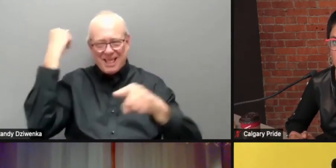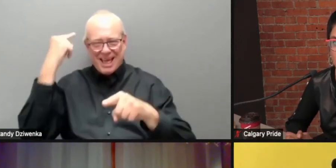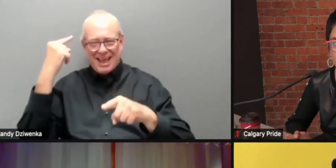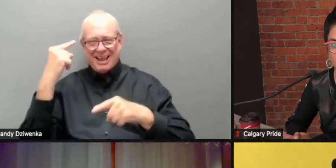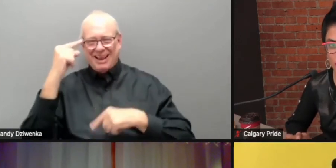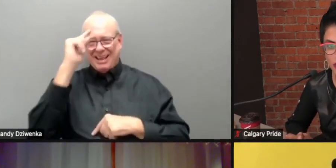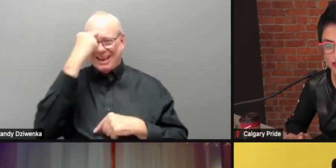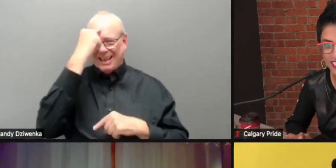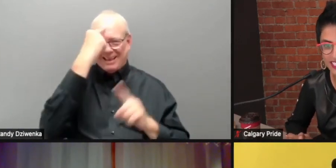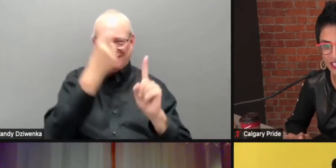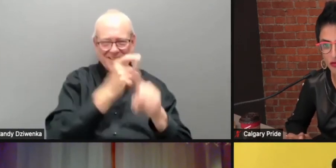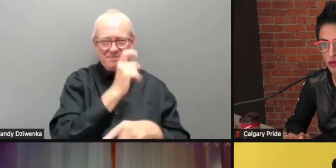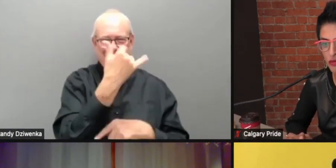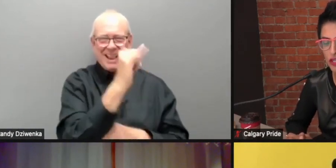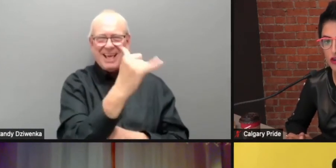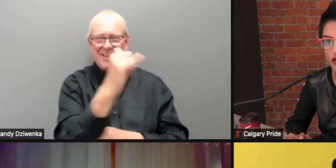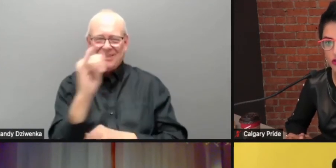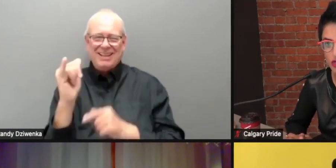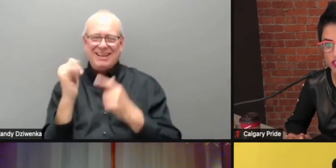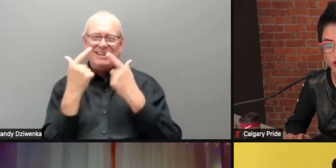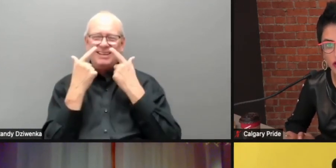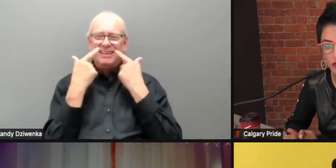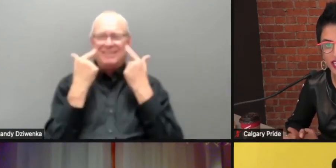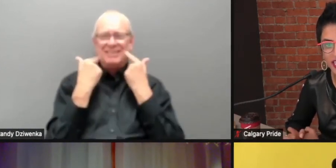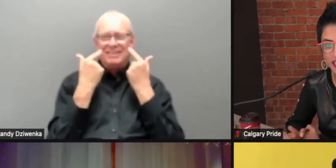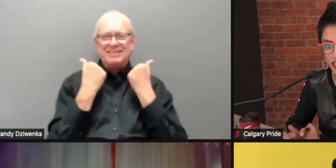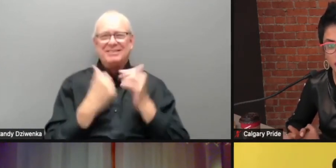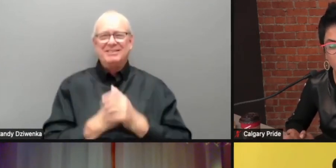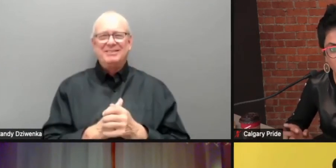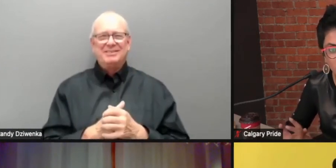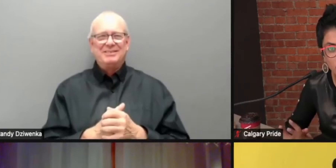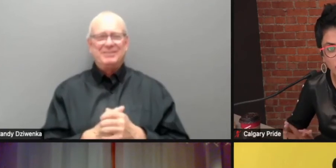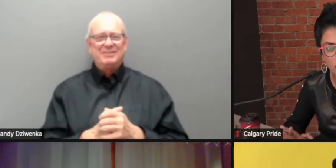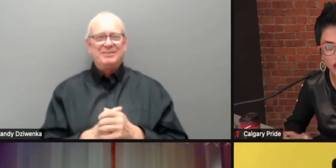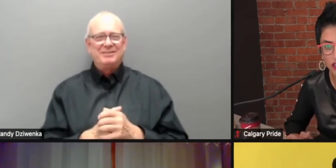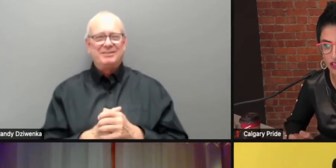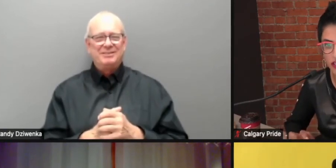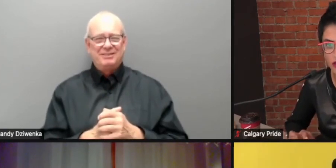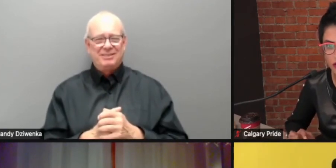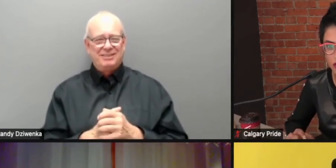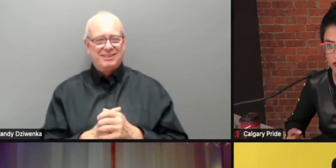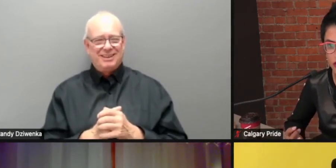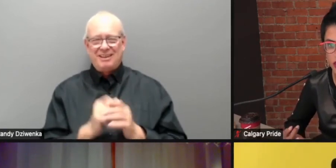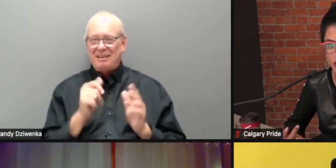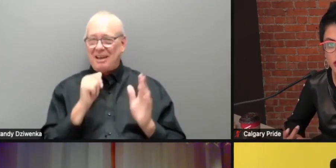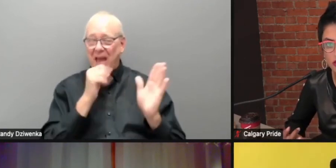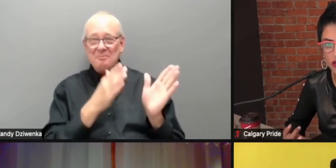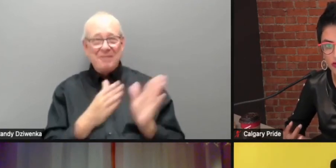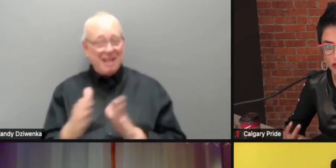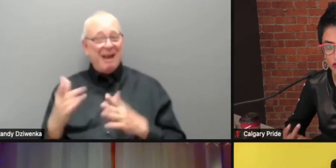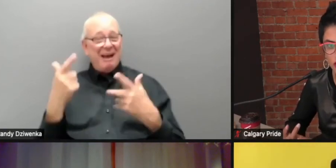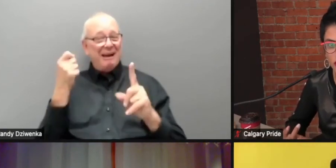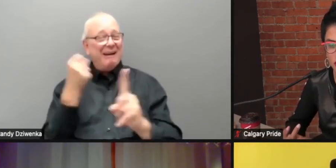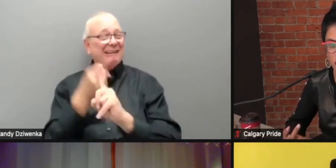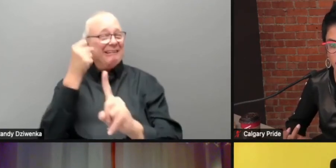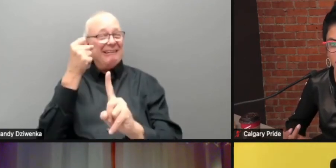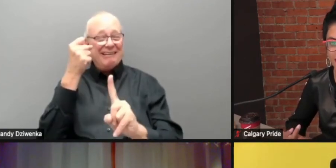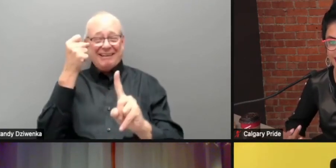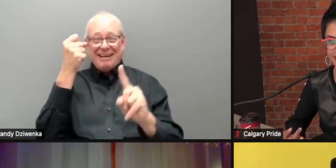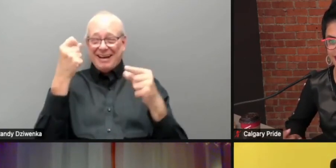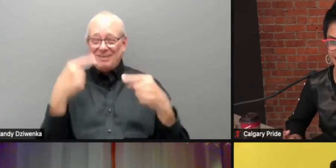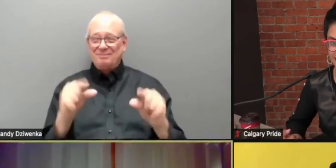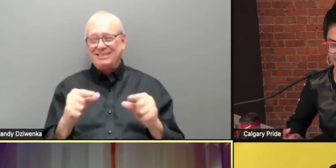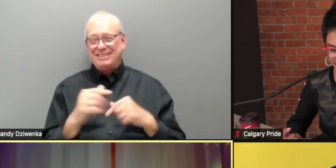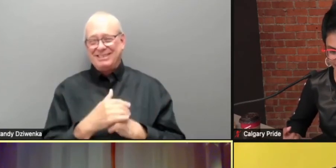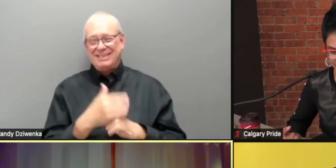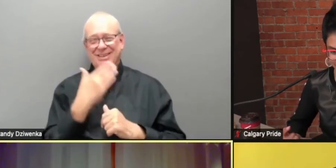very beautiful synchronistic moment, but no, we did not plan that. But it worked out really well. It looks good for like Instagram photos and things like that.